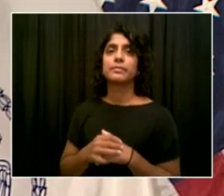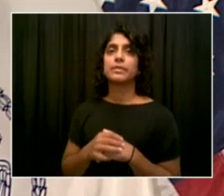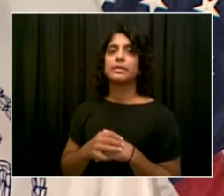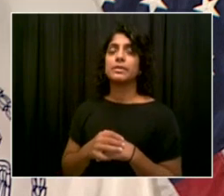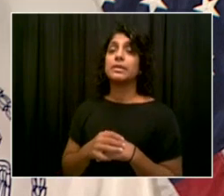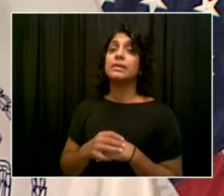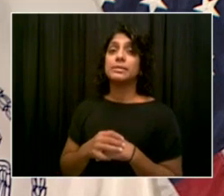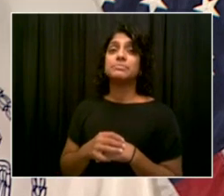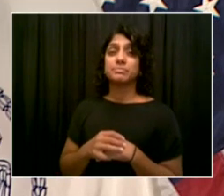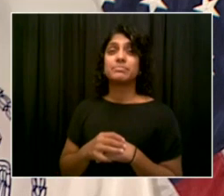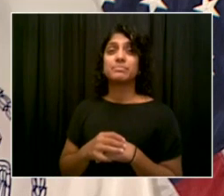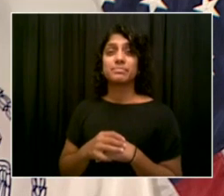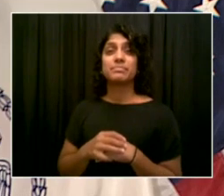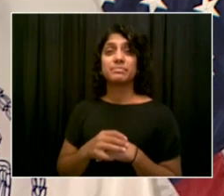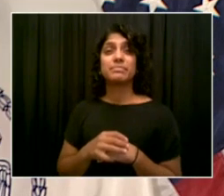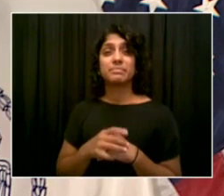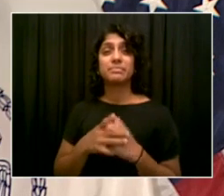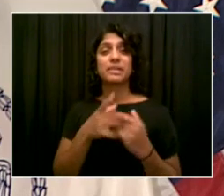have.